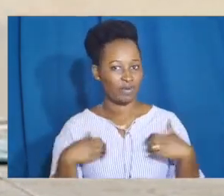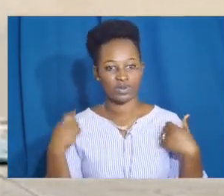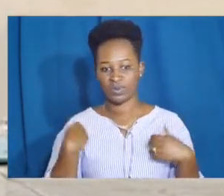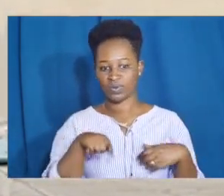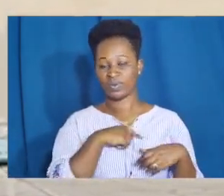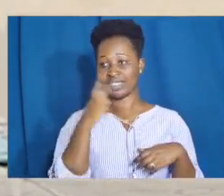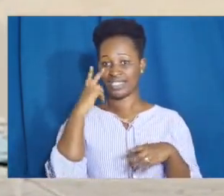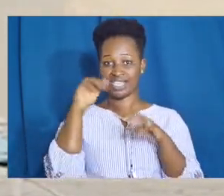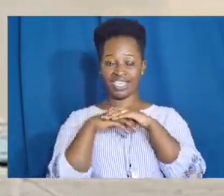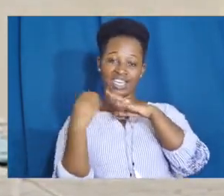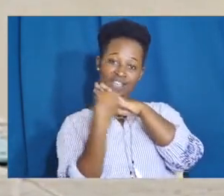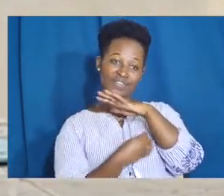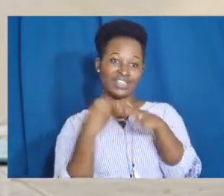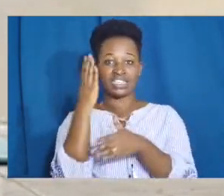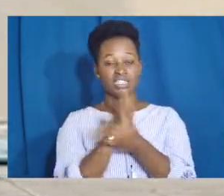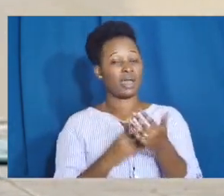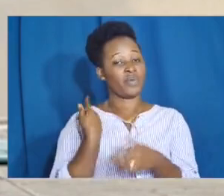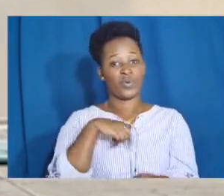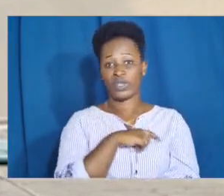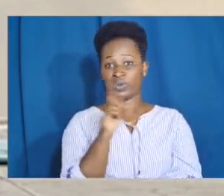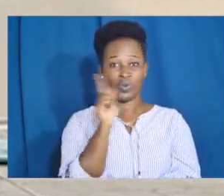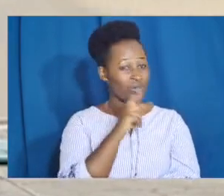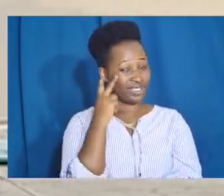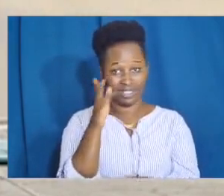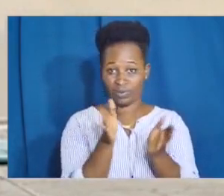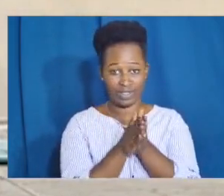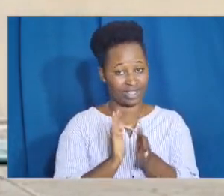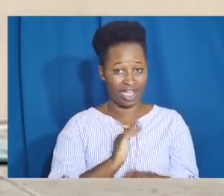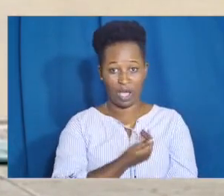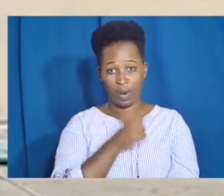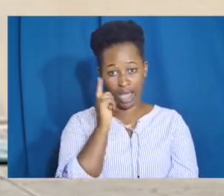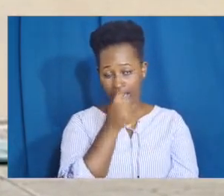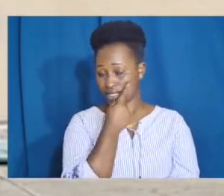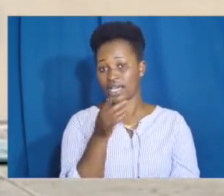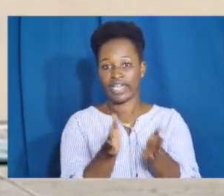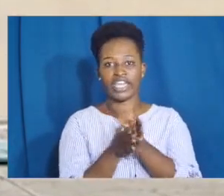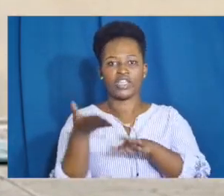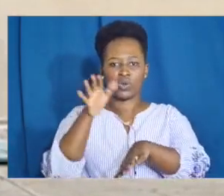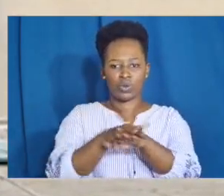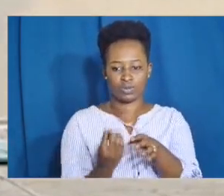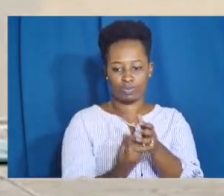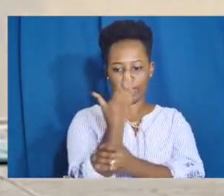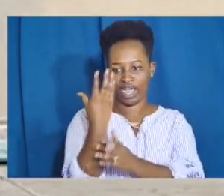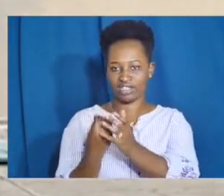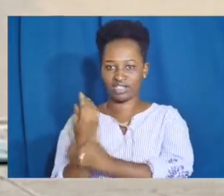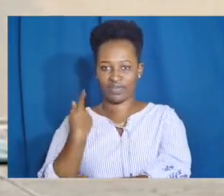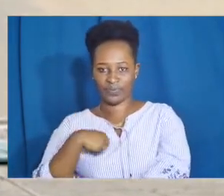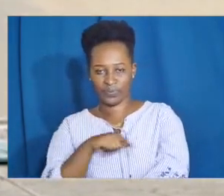the environment, some we don't see with our eyes. It also includes plants we see